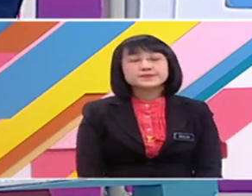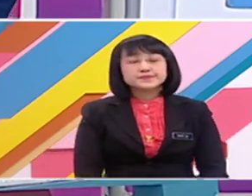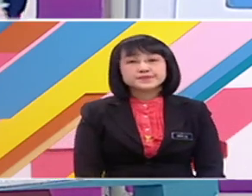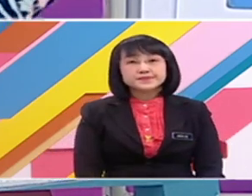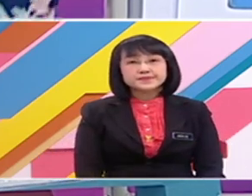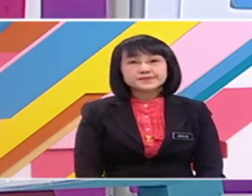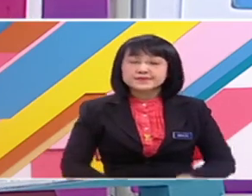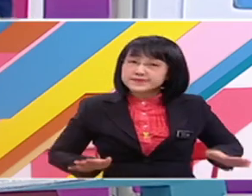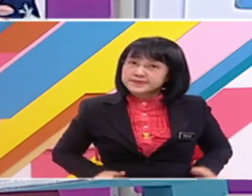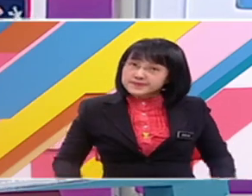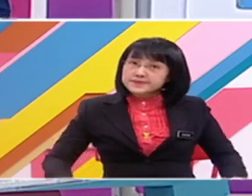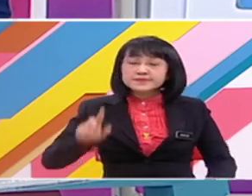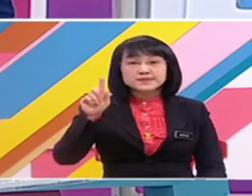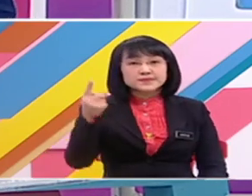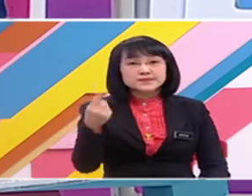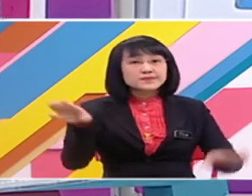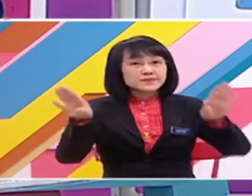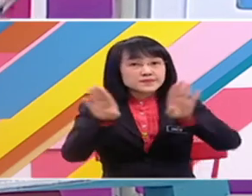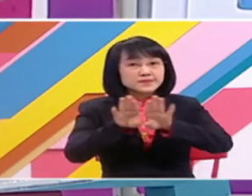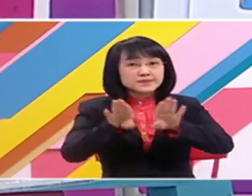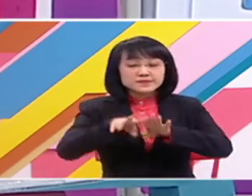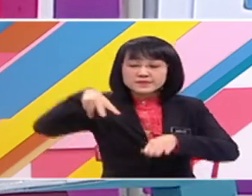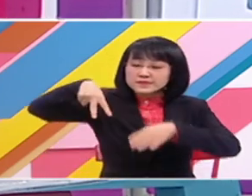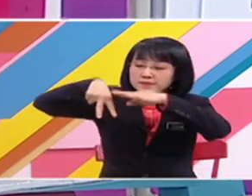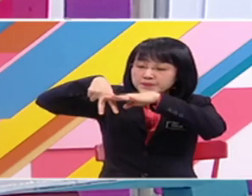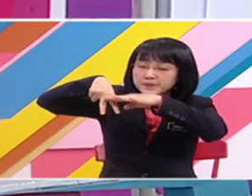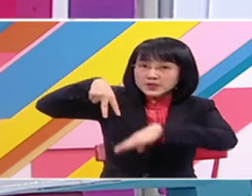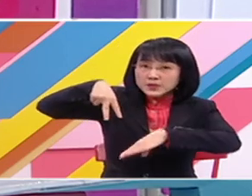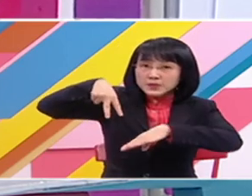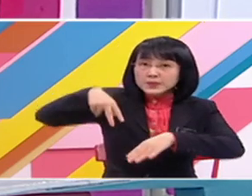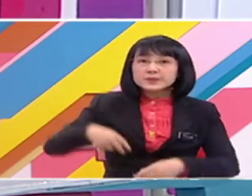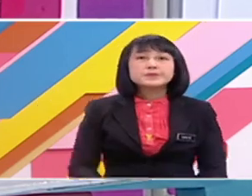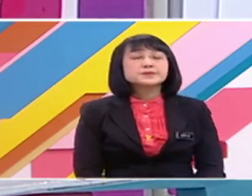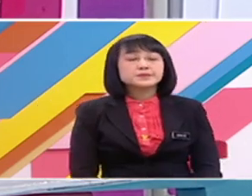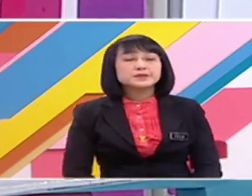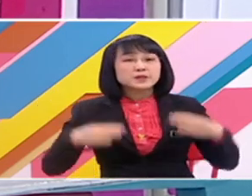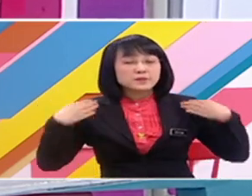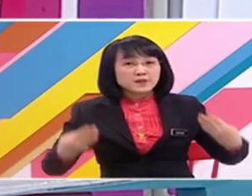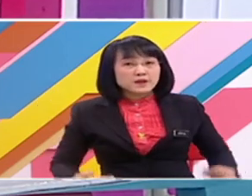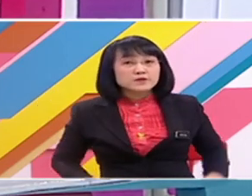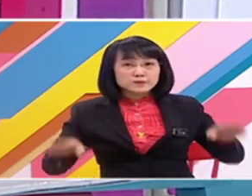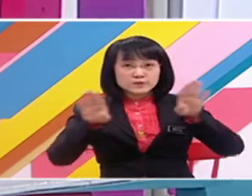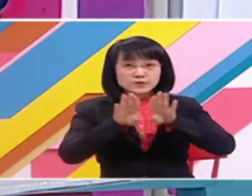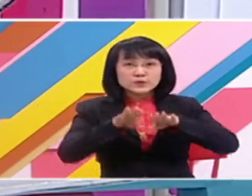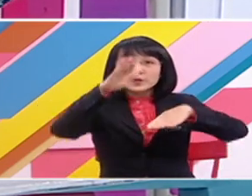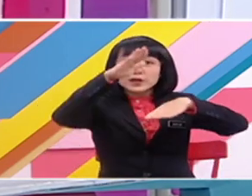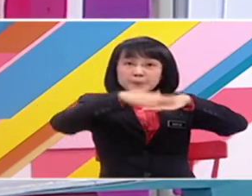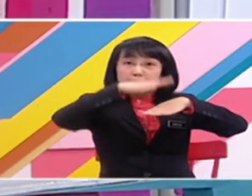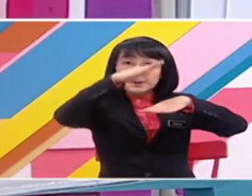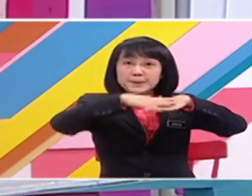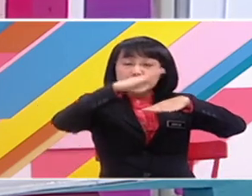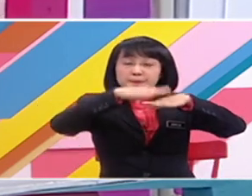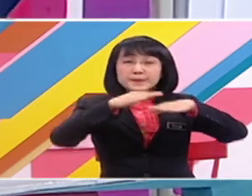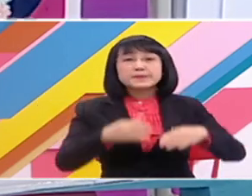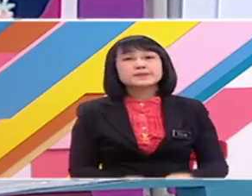skirt only cover the down, the downwards. And the blouse only cover the upper. Upper body.